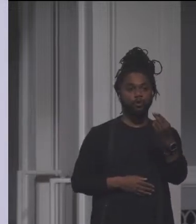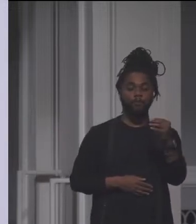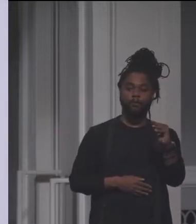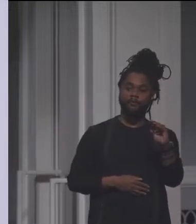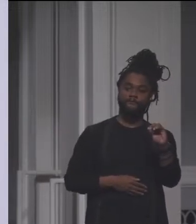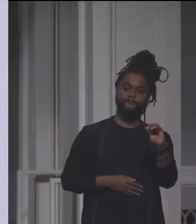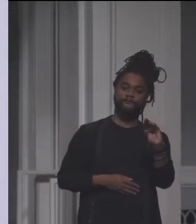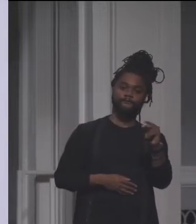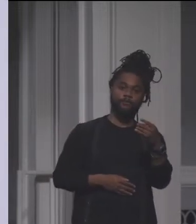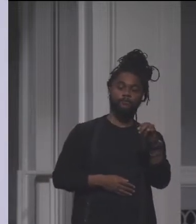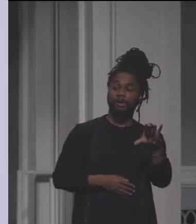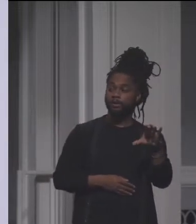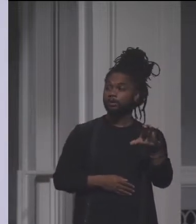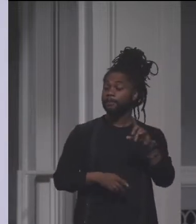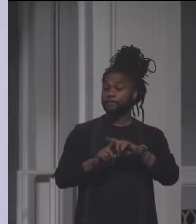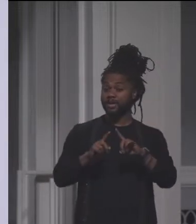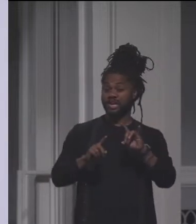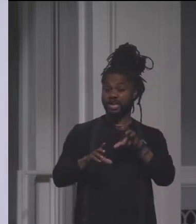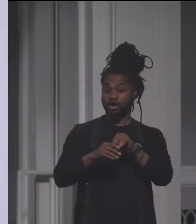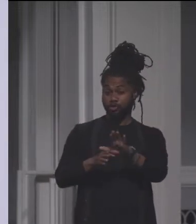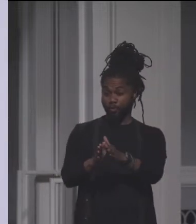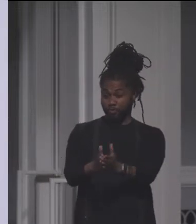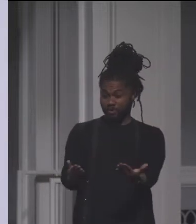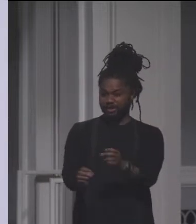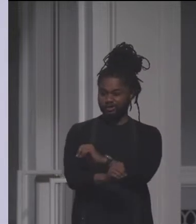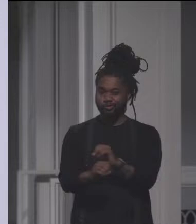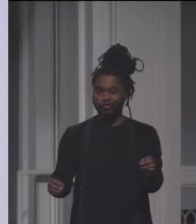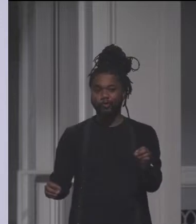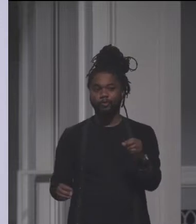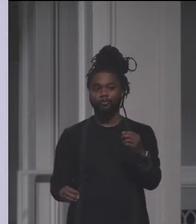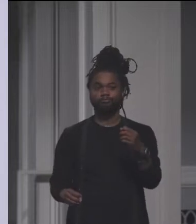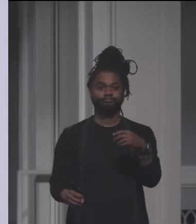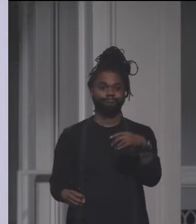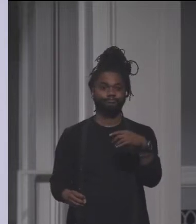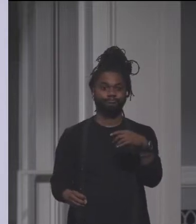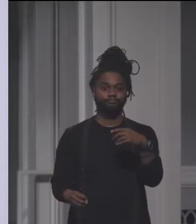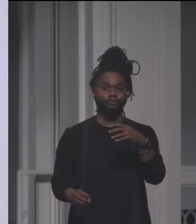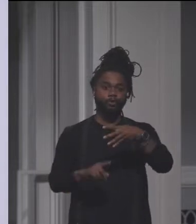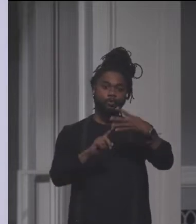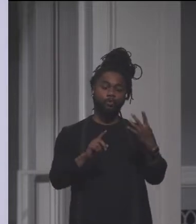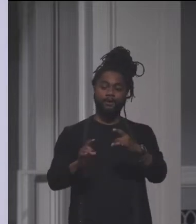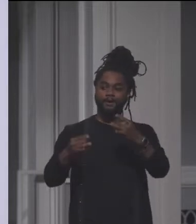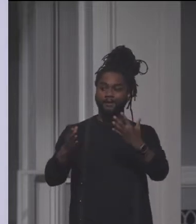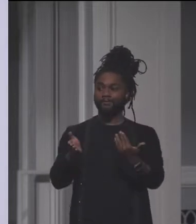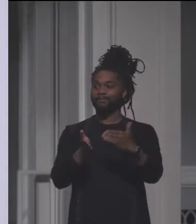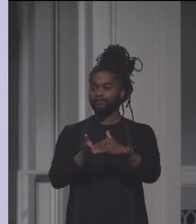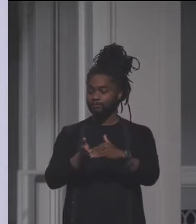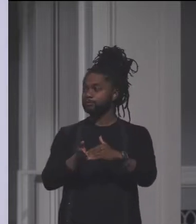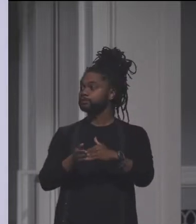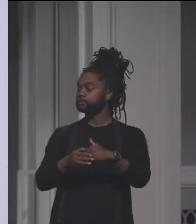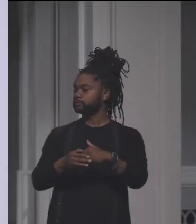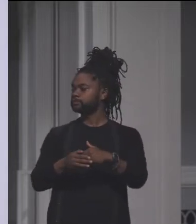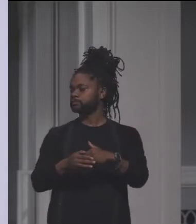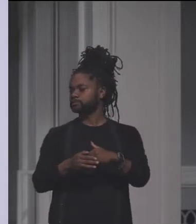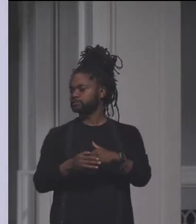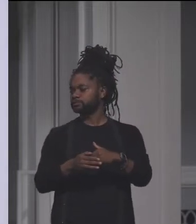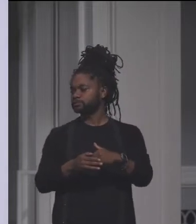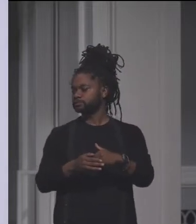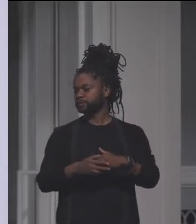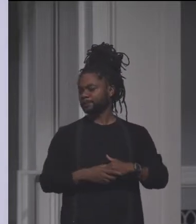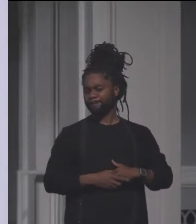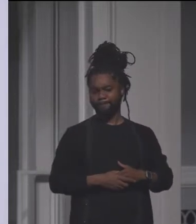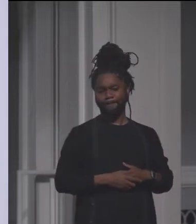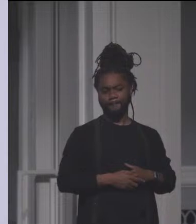If in your novels there's no homophobia, are we idealizing the Middle Ages? Is